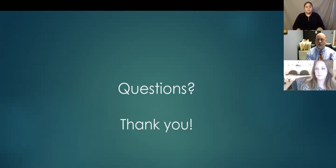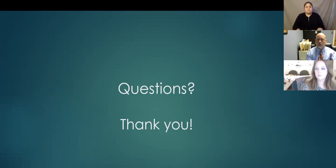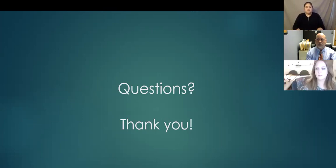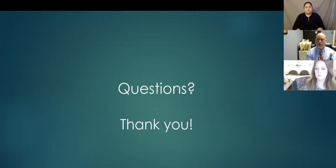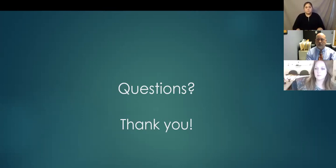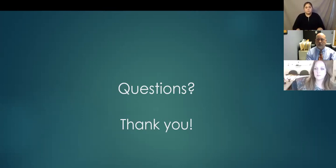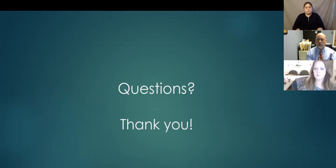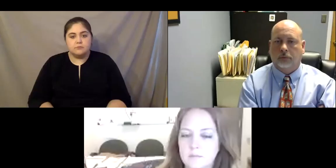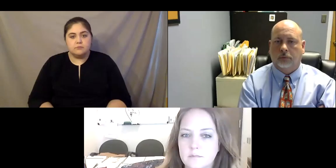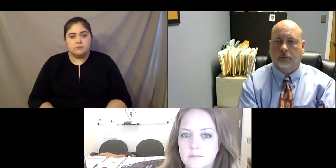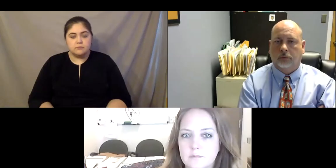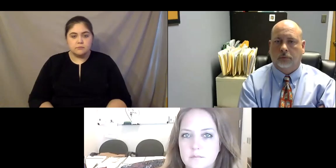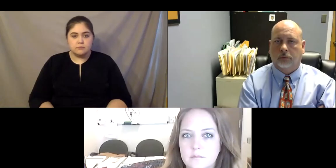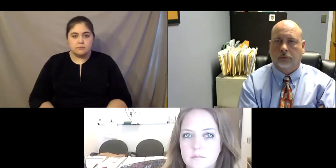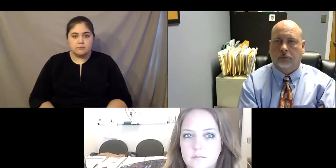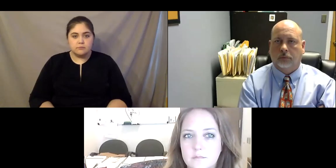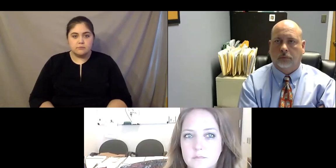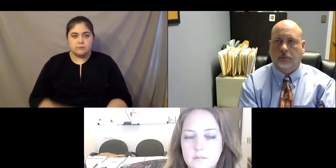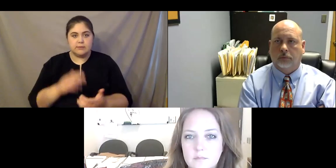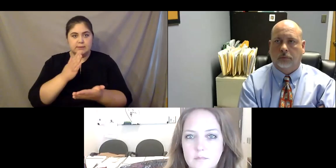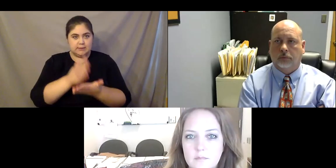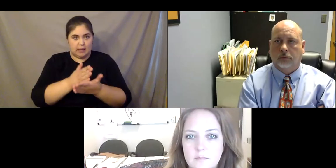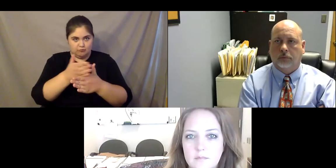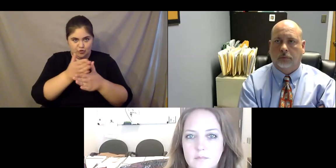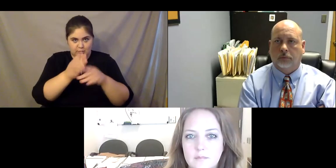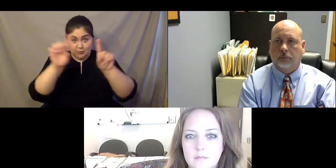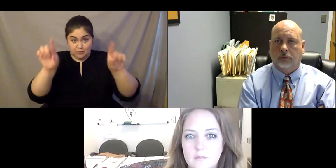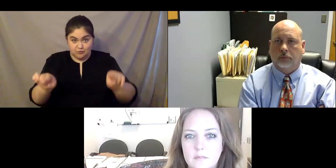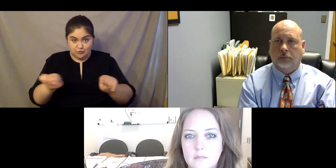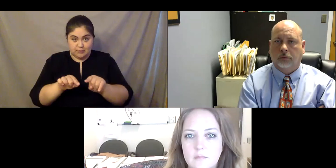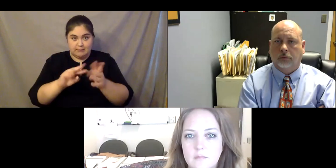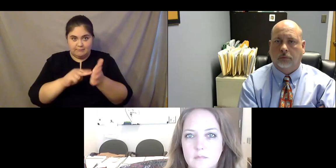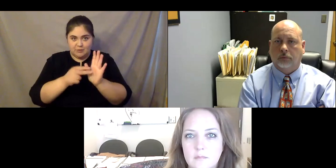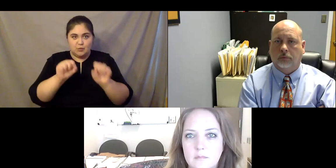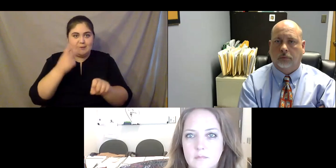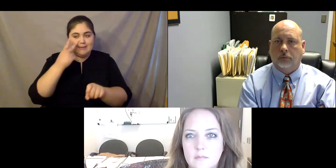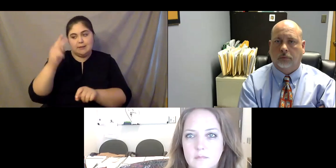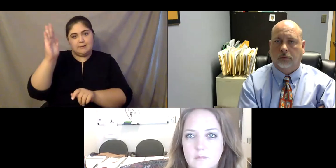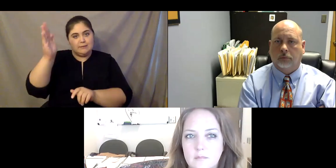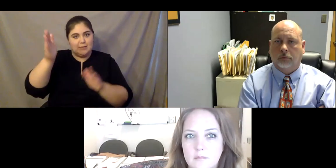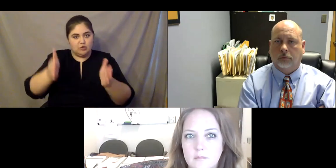and I'll stop sharing the screen so everyone can see our speakers again.